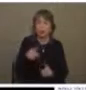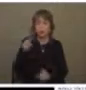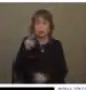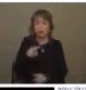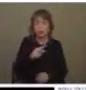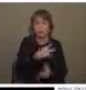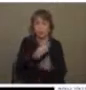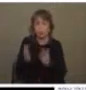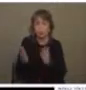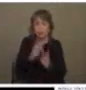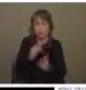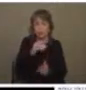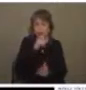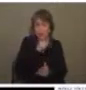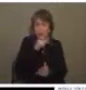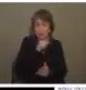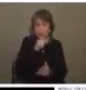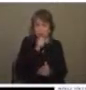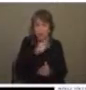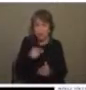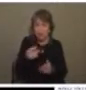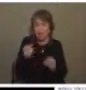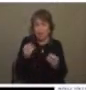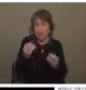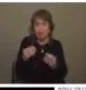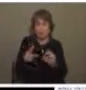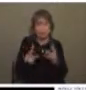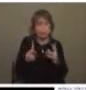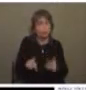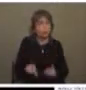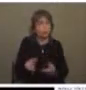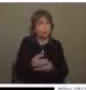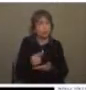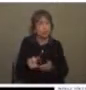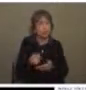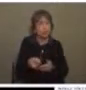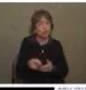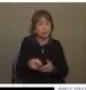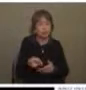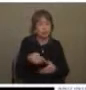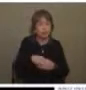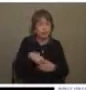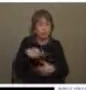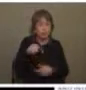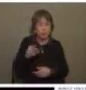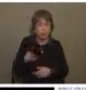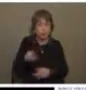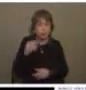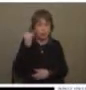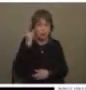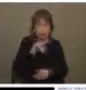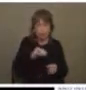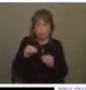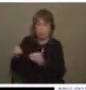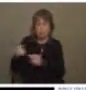to 65, the red line is how much a person makes in Puerto Rico. The blue line is how much a Puerto Rican makes in the United